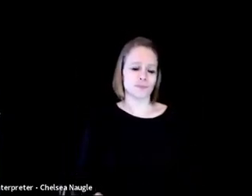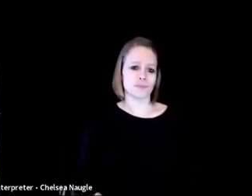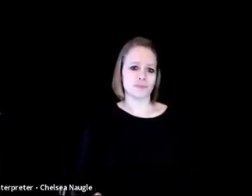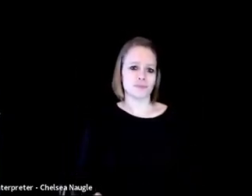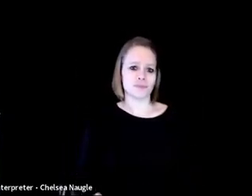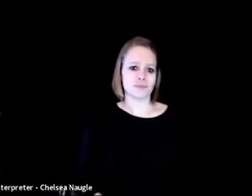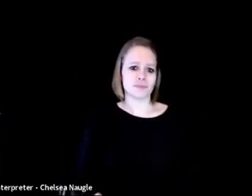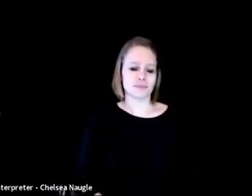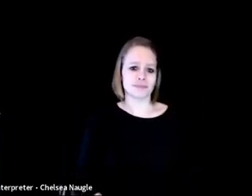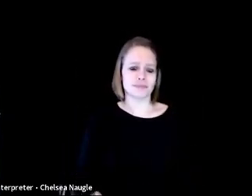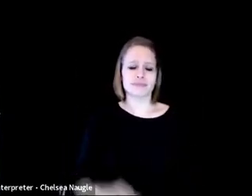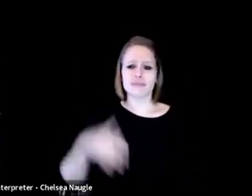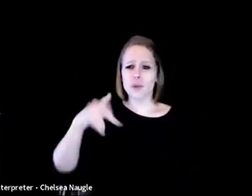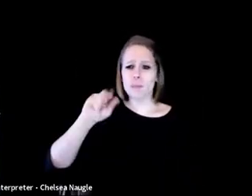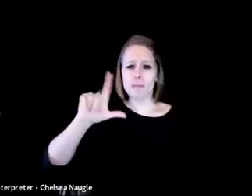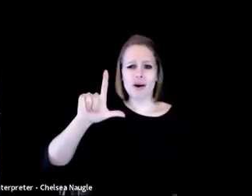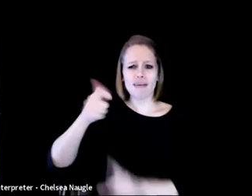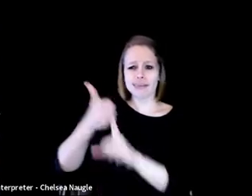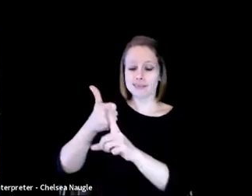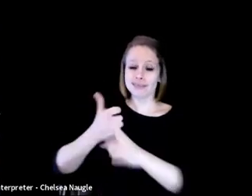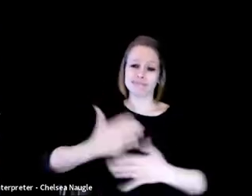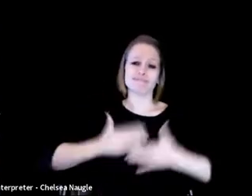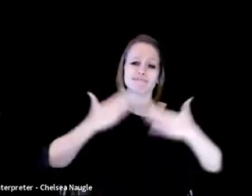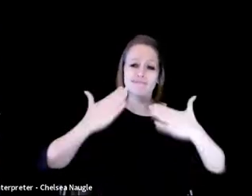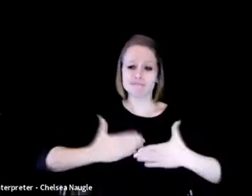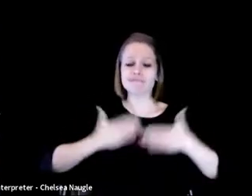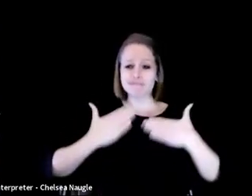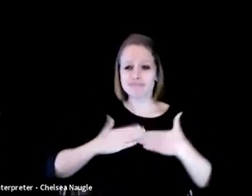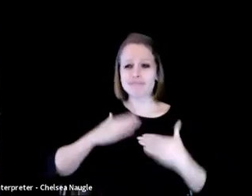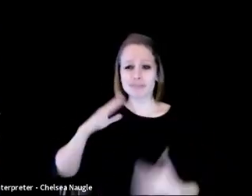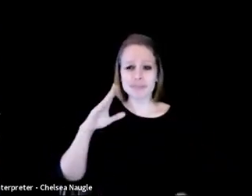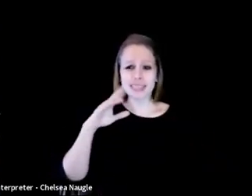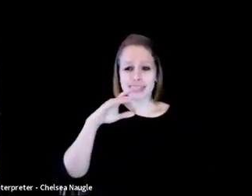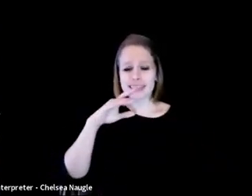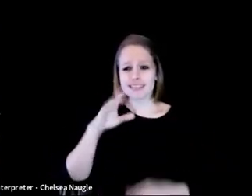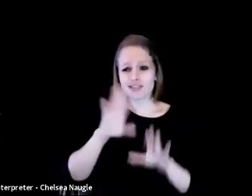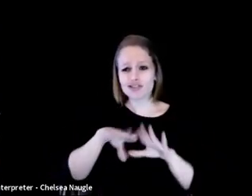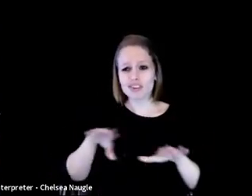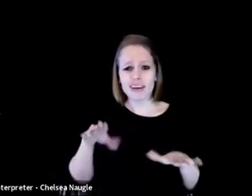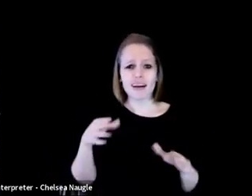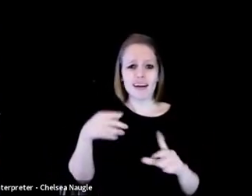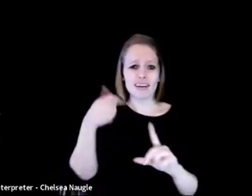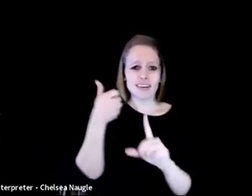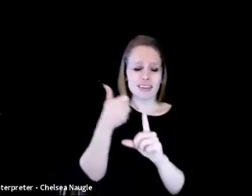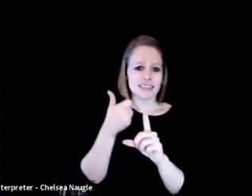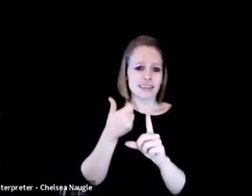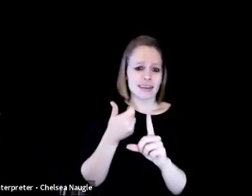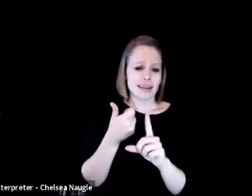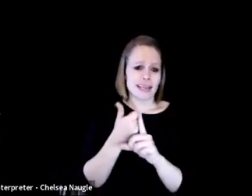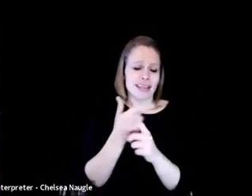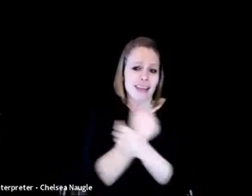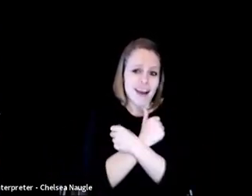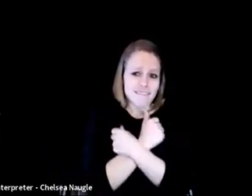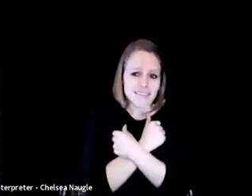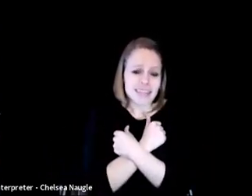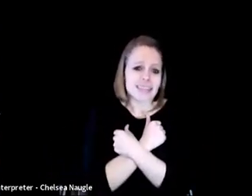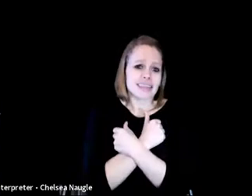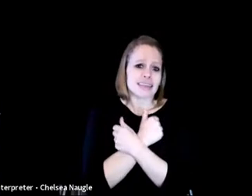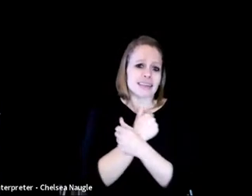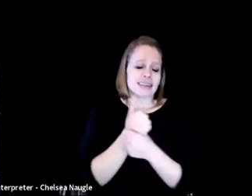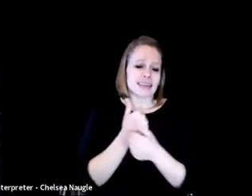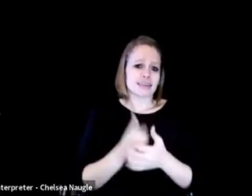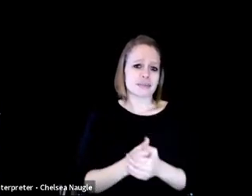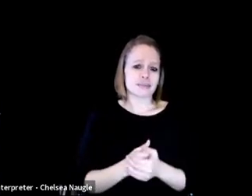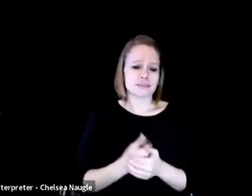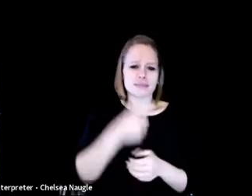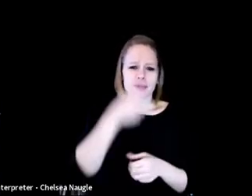Paul is a really happy kid. He's very loving. I remember a